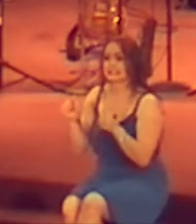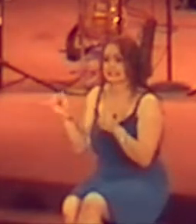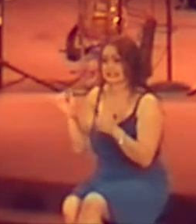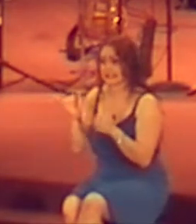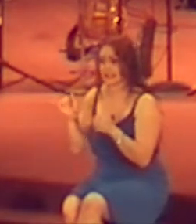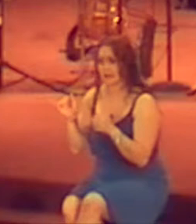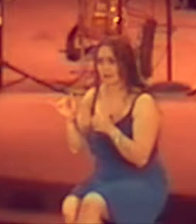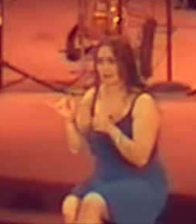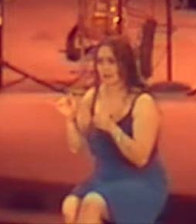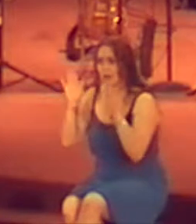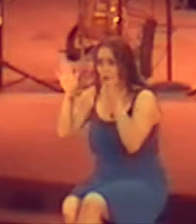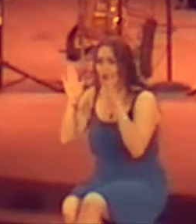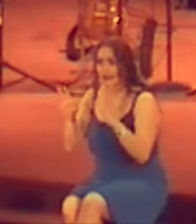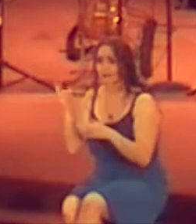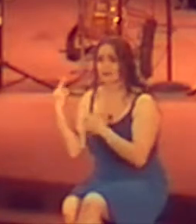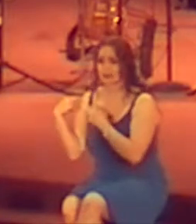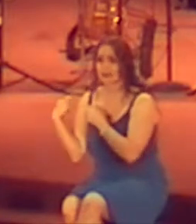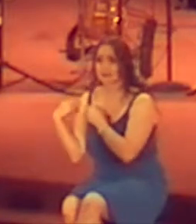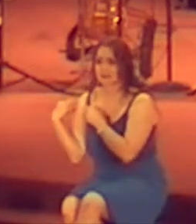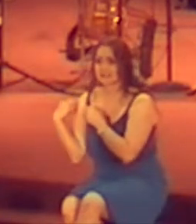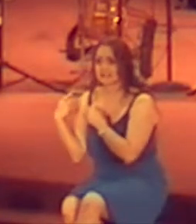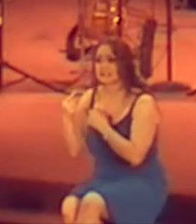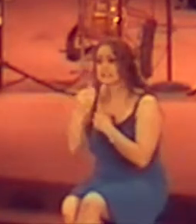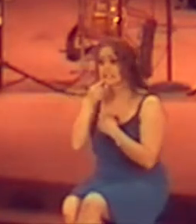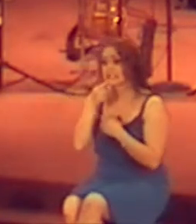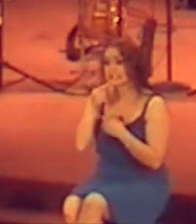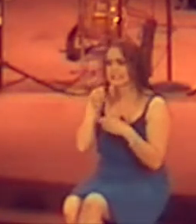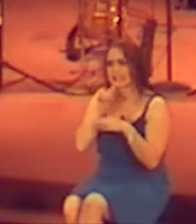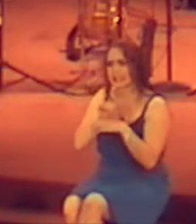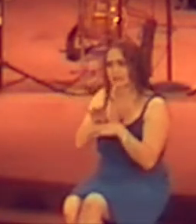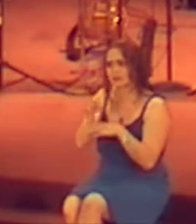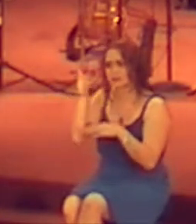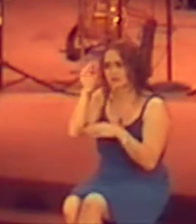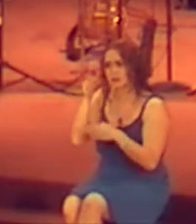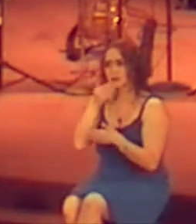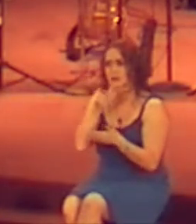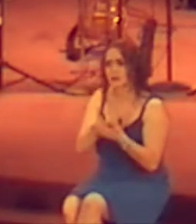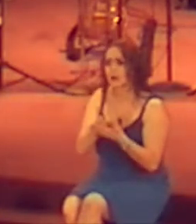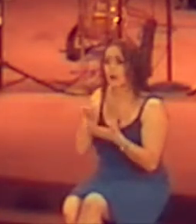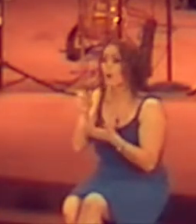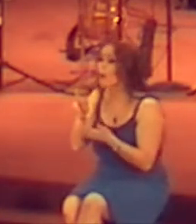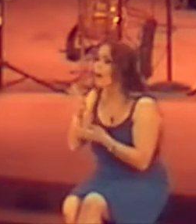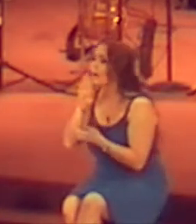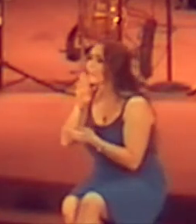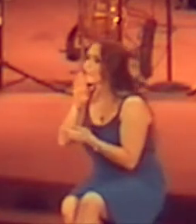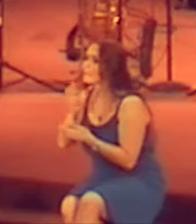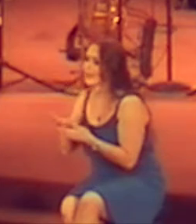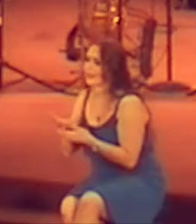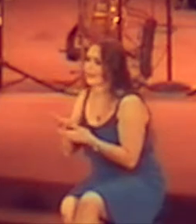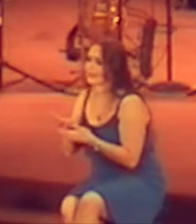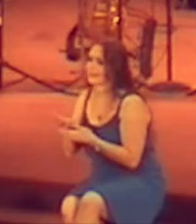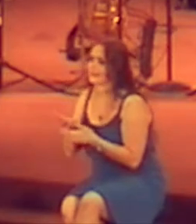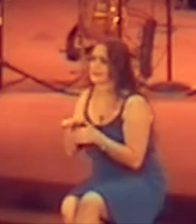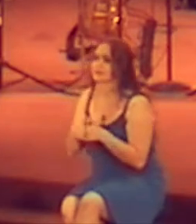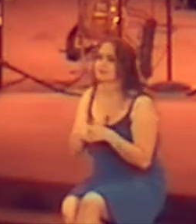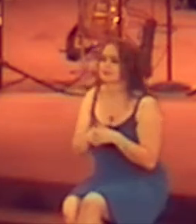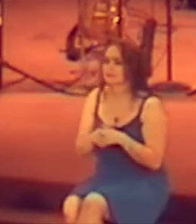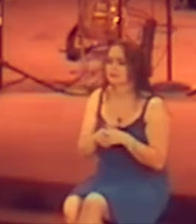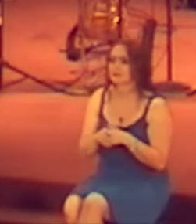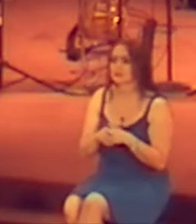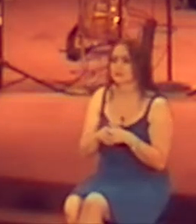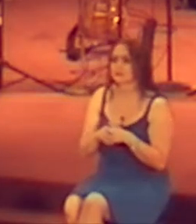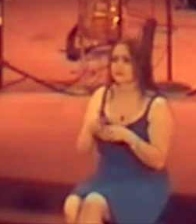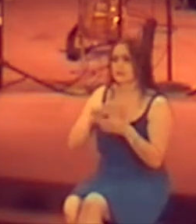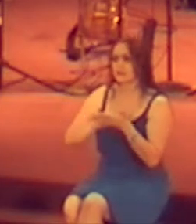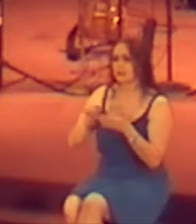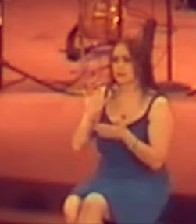is a powerful influence for good. And in the same way, it's a powerful influence for bad, despite its size. Verse